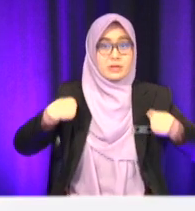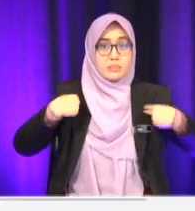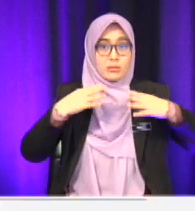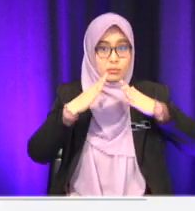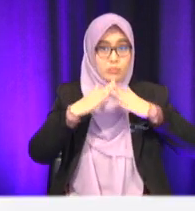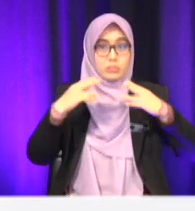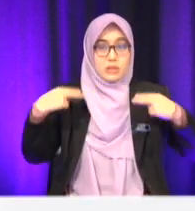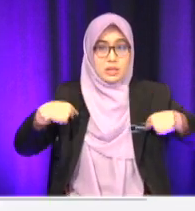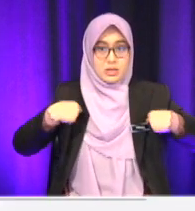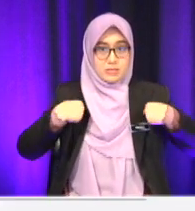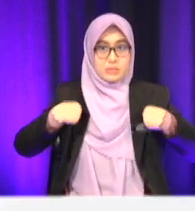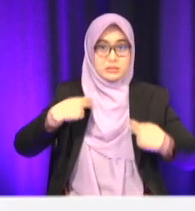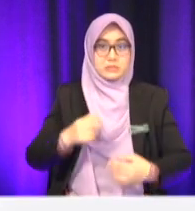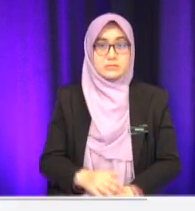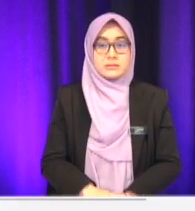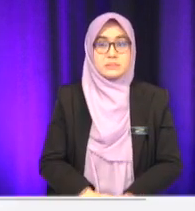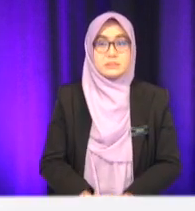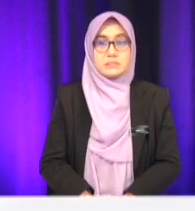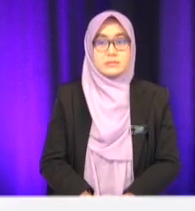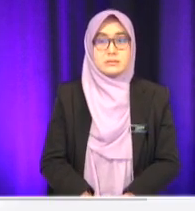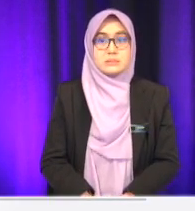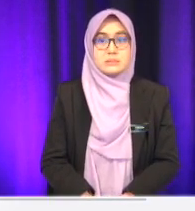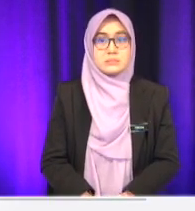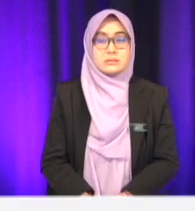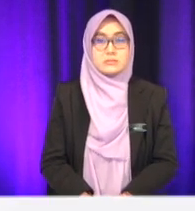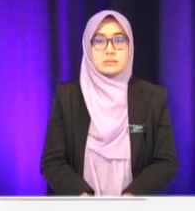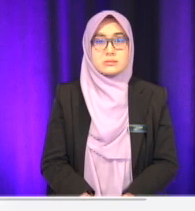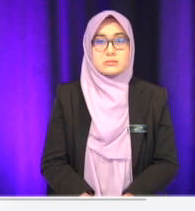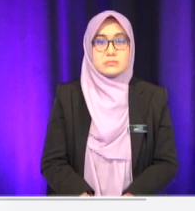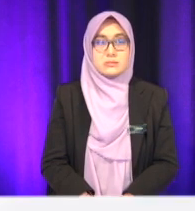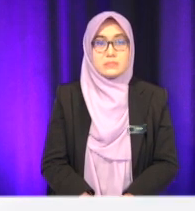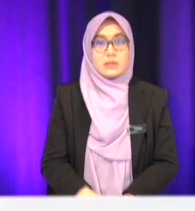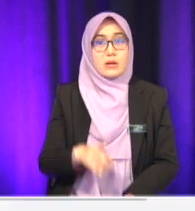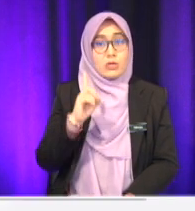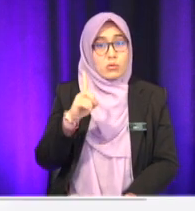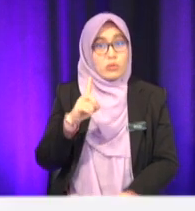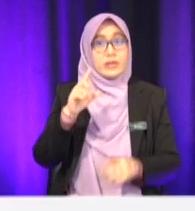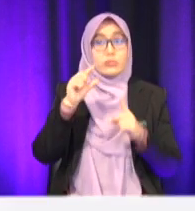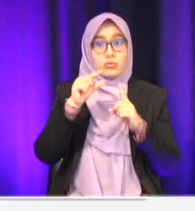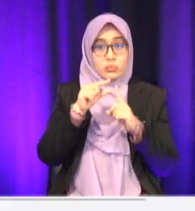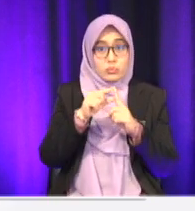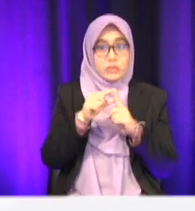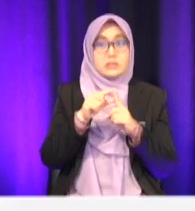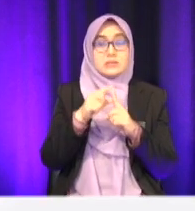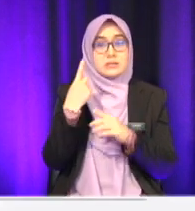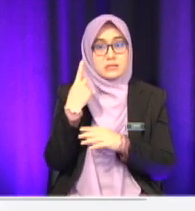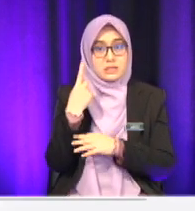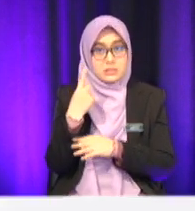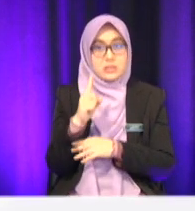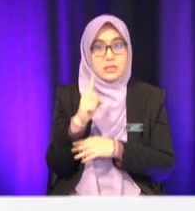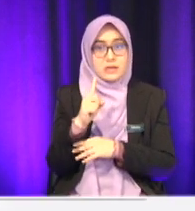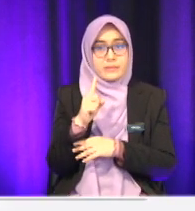so Just animal shelter, 2 words. How many words? One word. 1 word. So the answer is